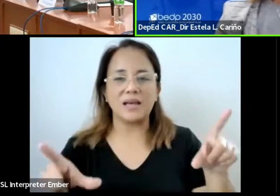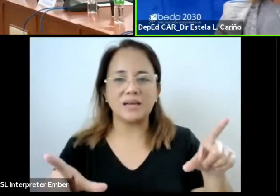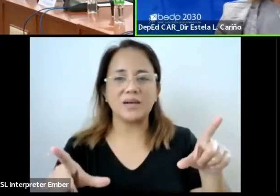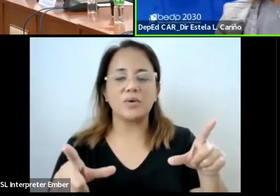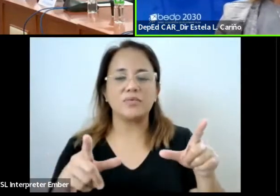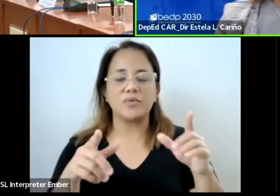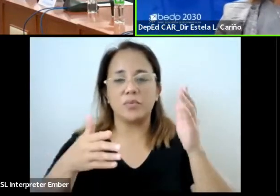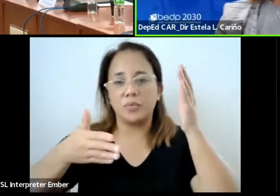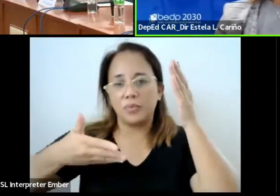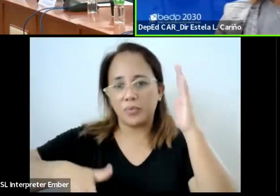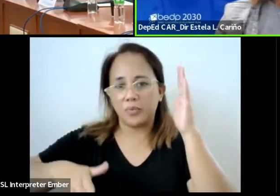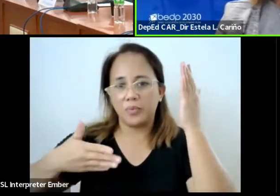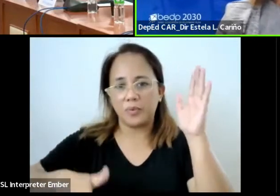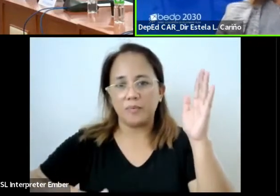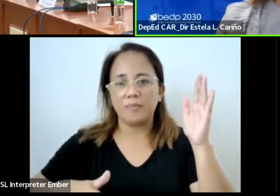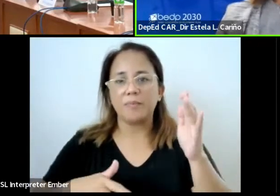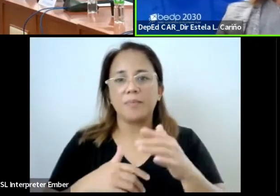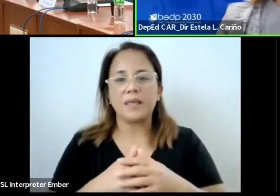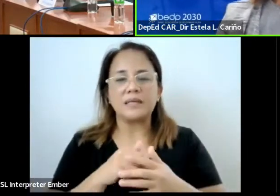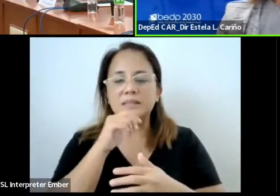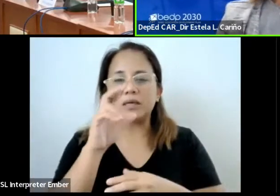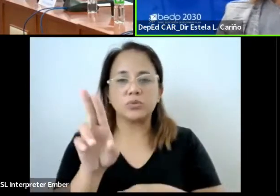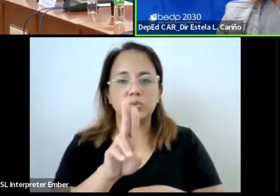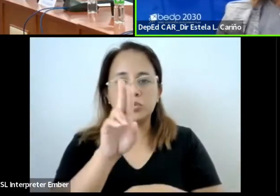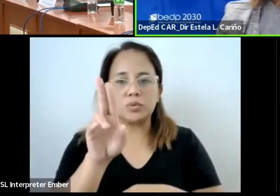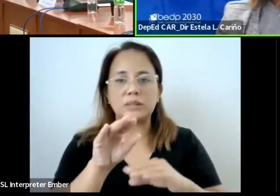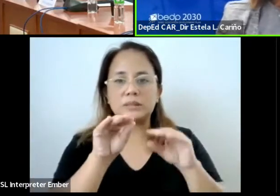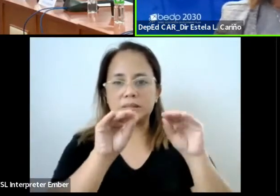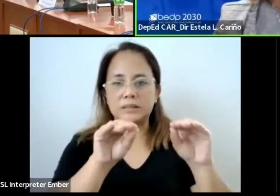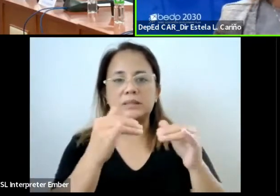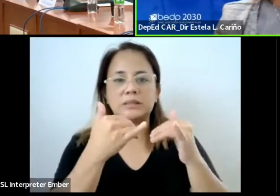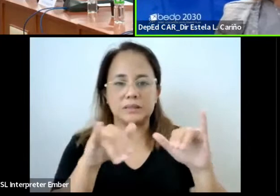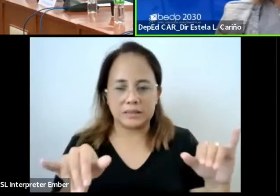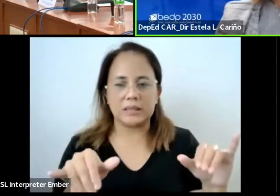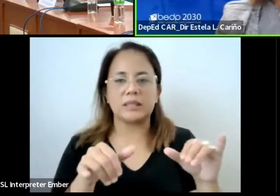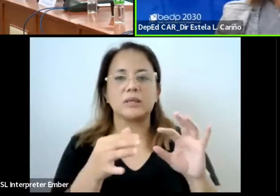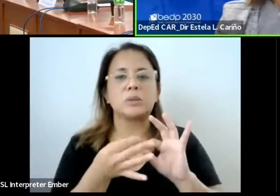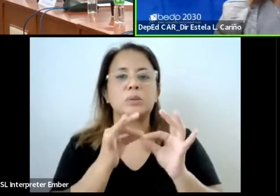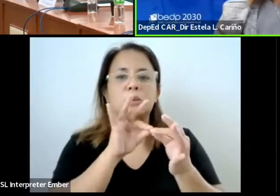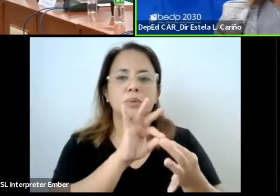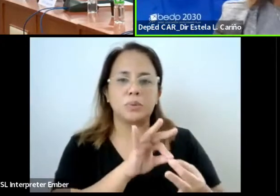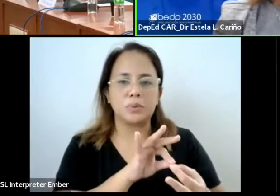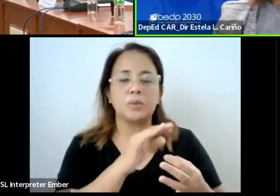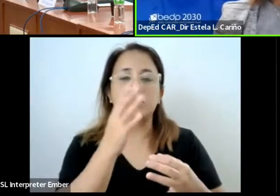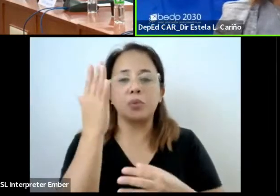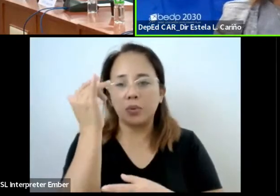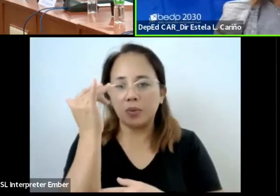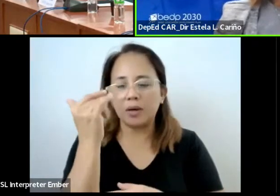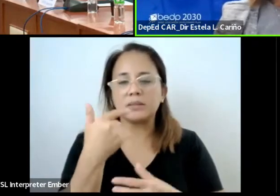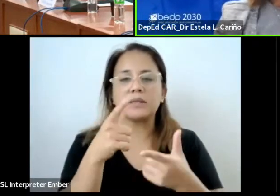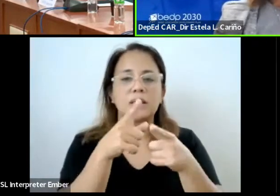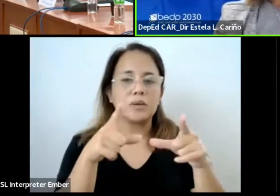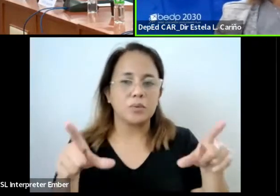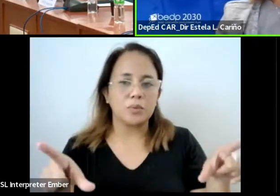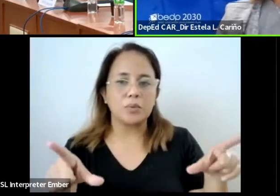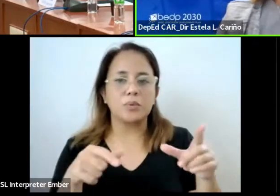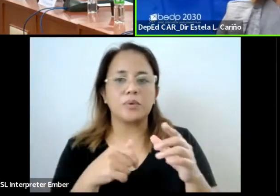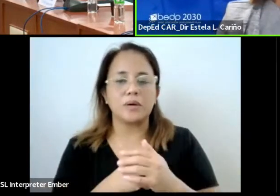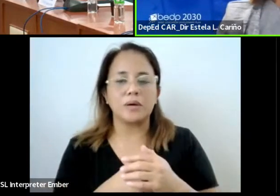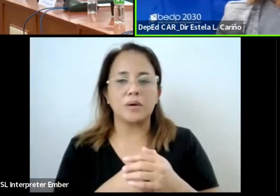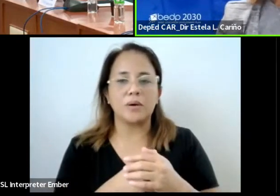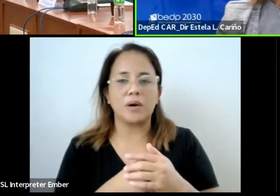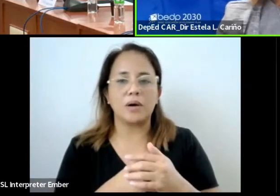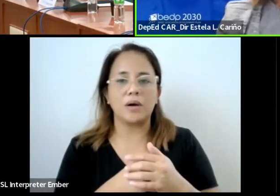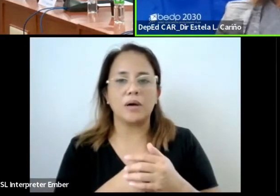CAR. And it was not used, no? Teachers keep on translating because the languages in one grade